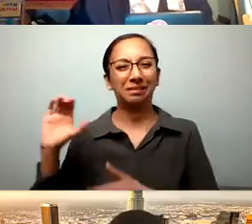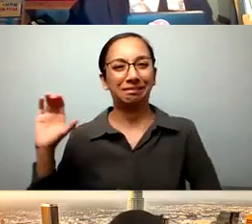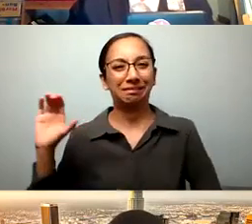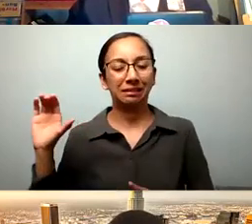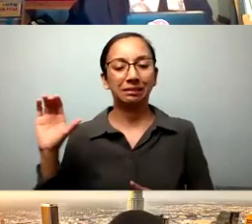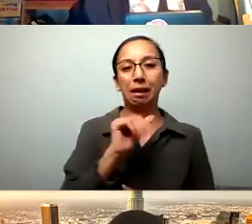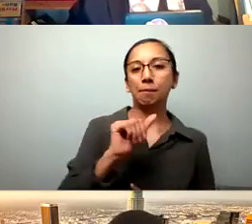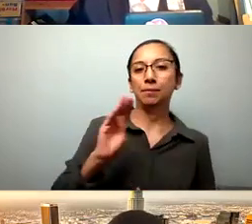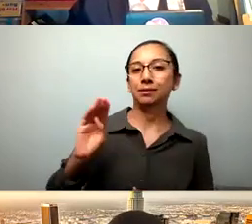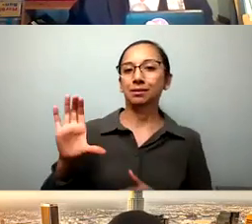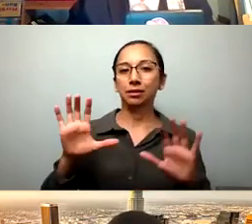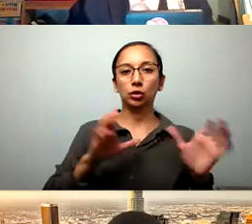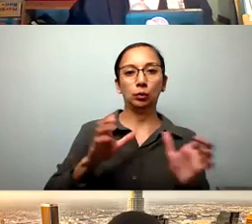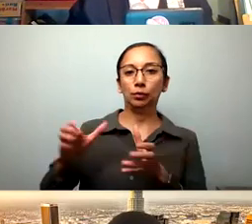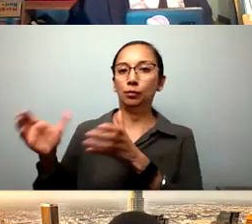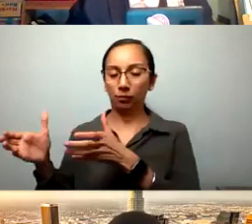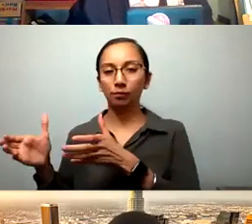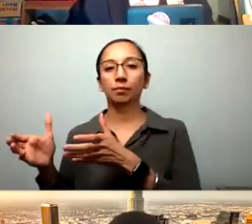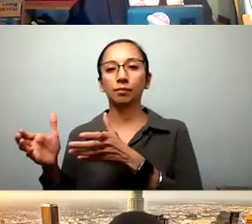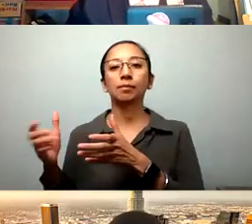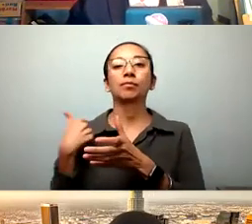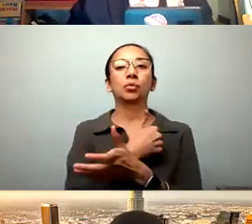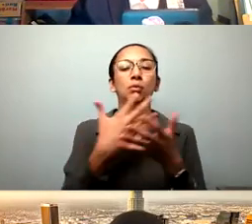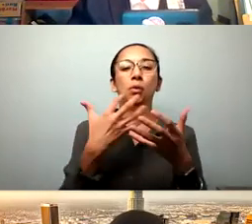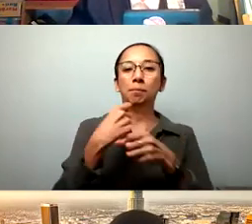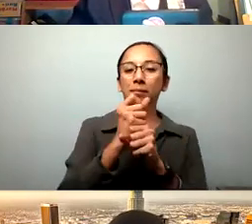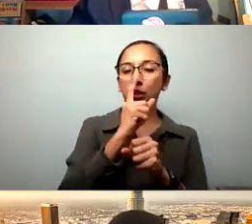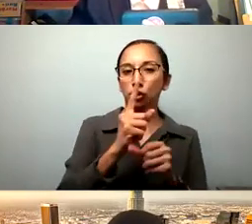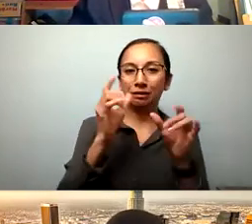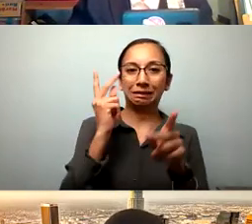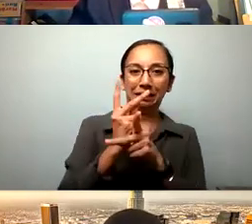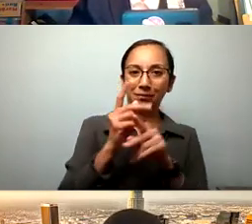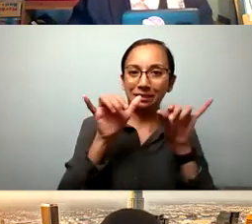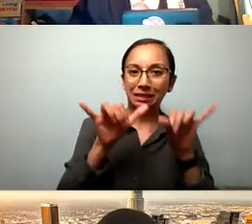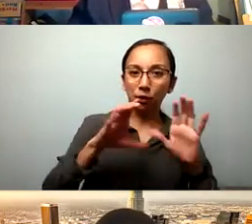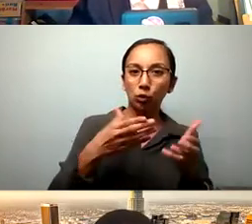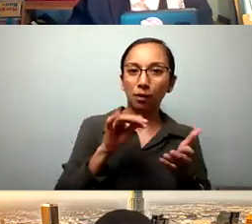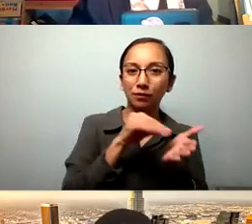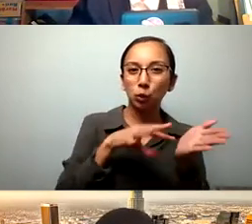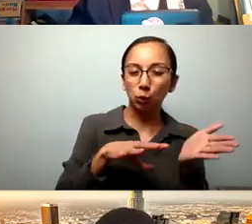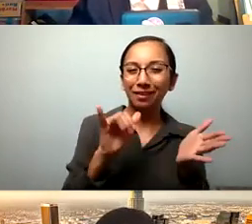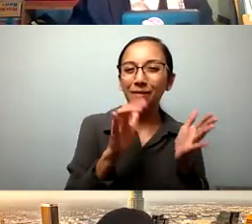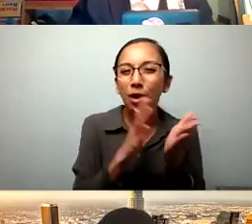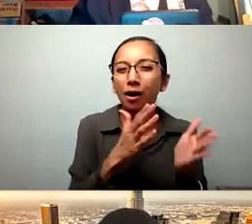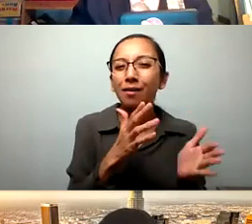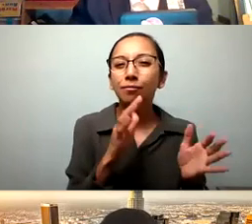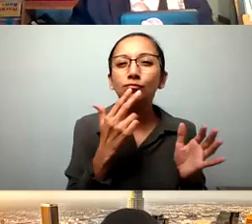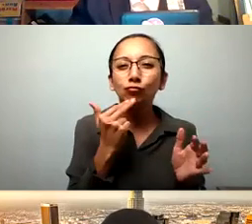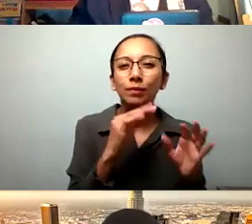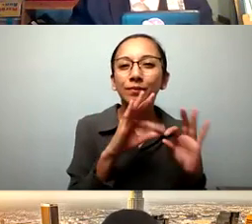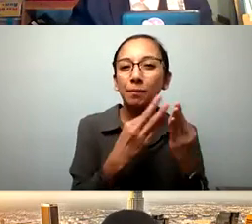to make sure that we have these sort of families of students at school. And that's in case if somebody